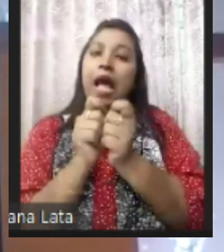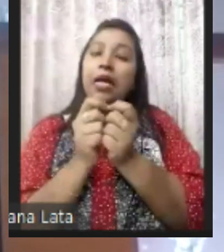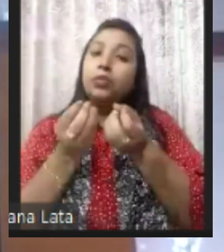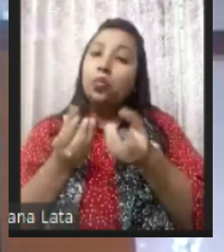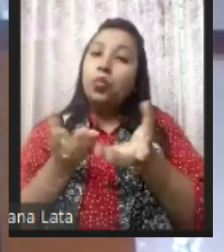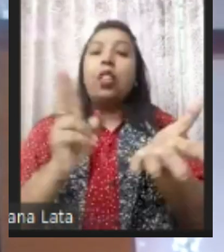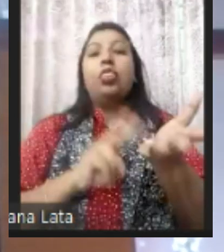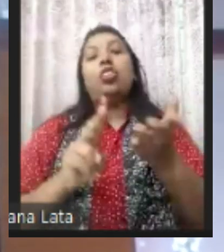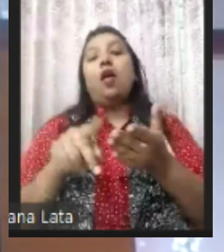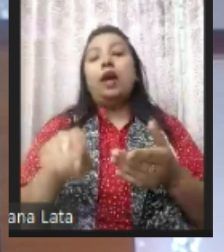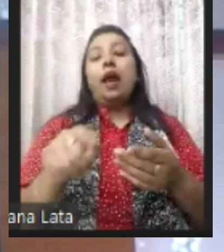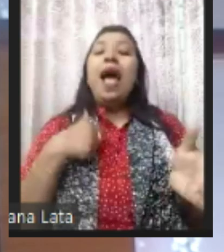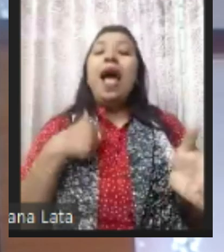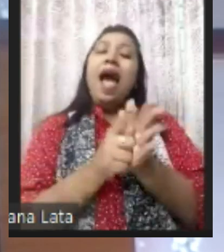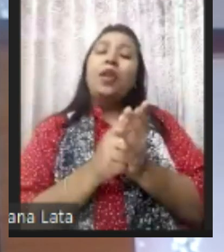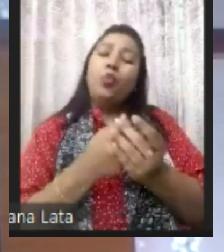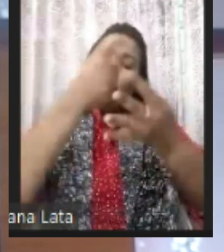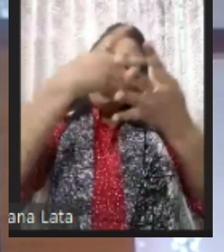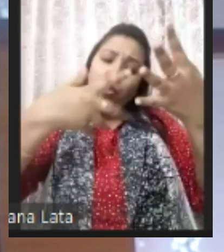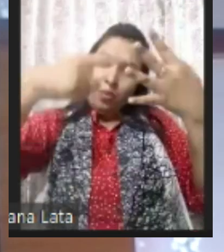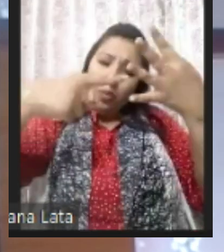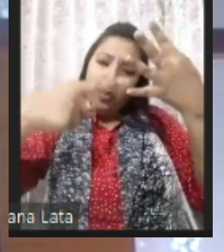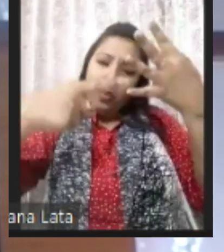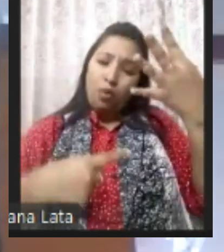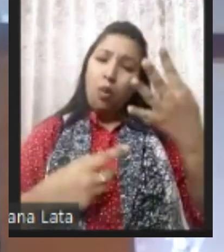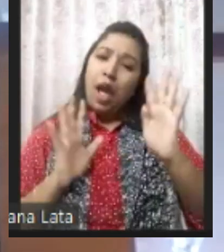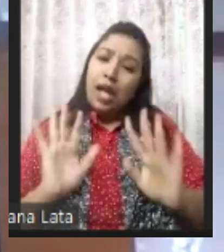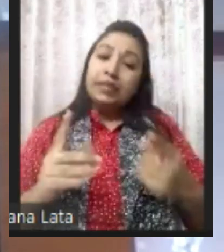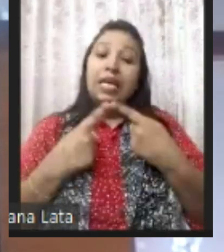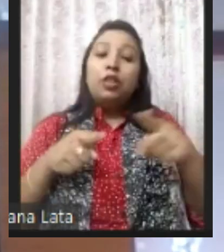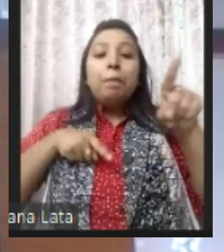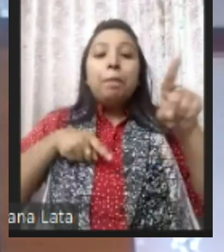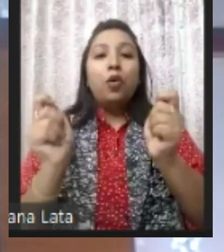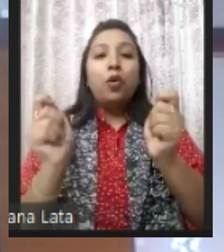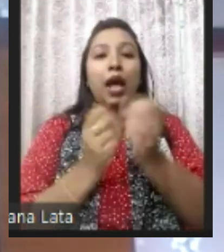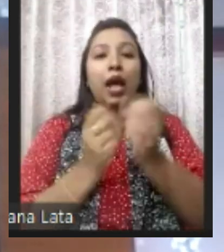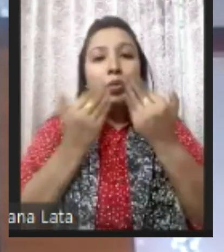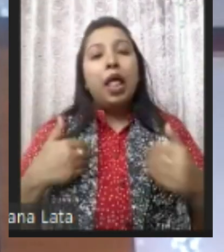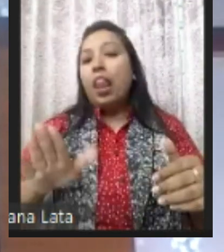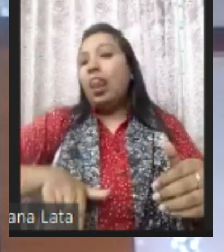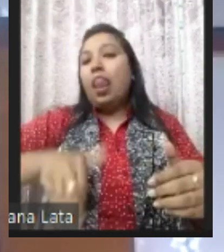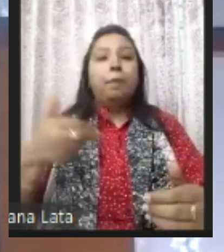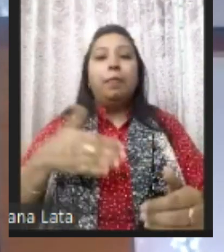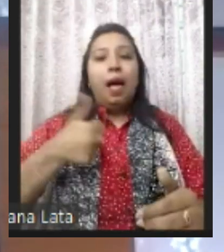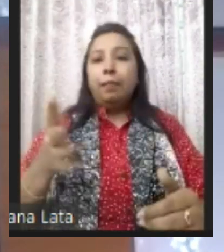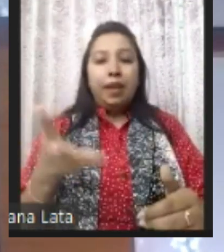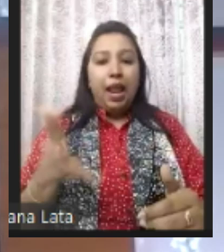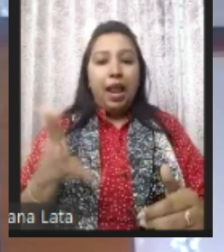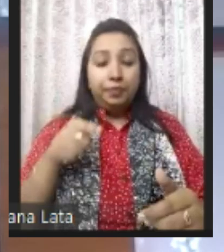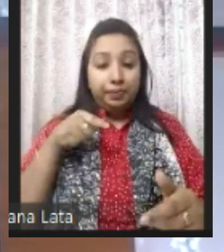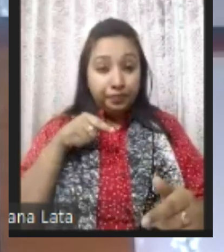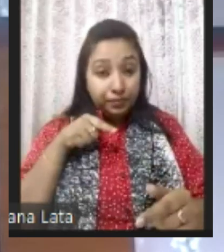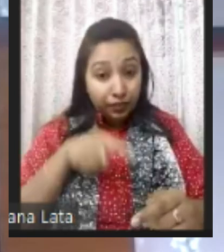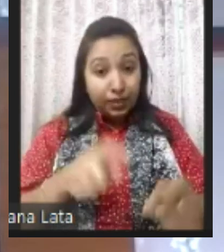not implemented properly, if we cannot guide how on the ground in terms of implementation, it would be at the